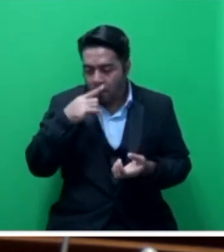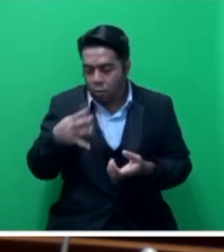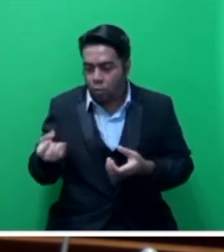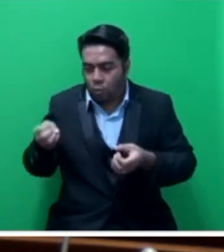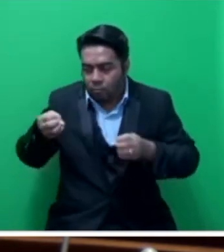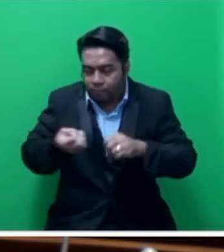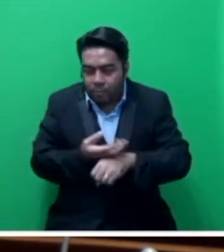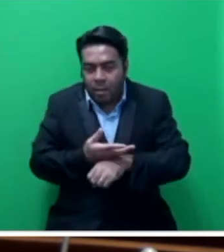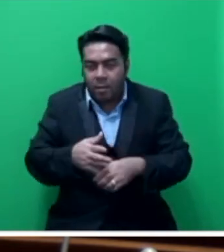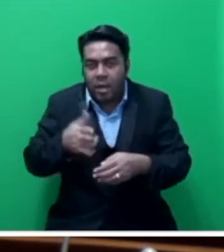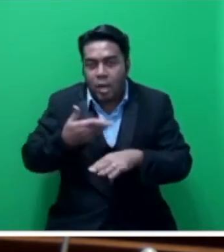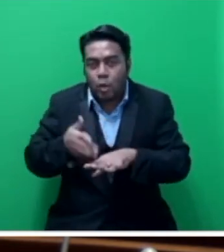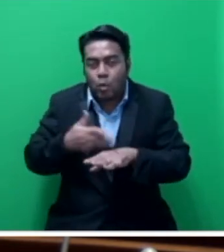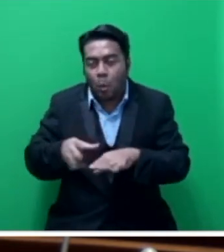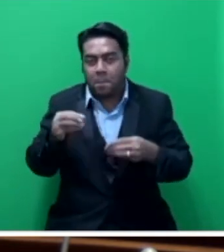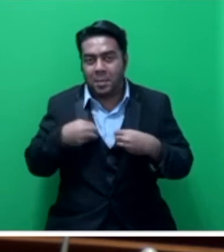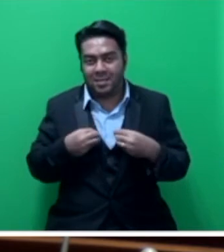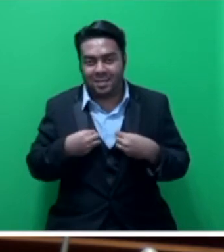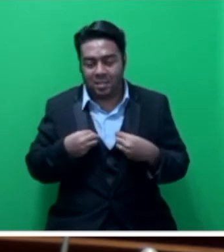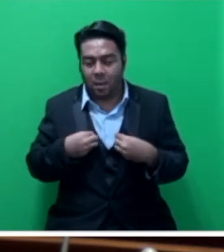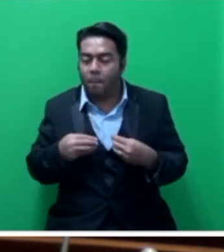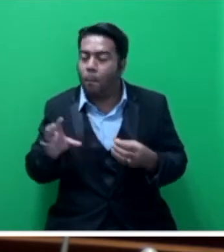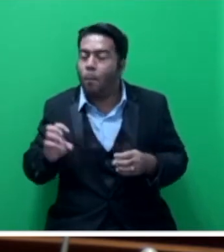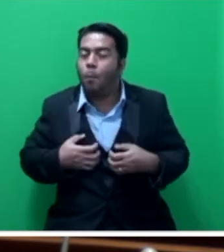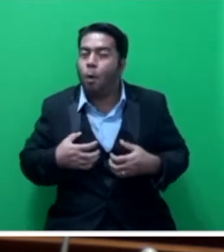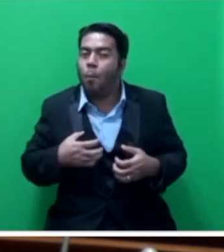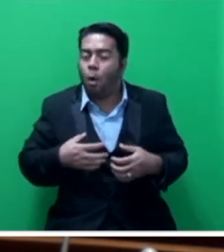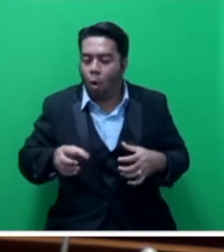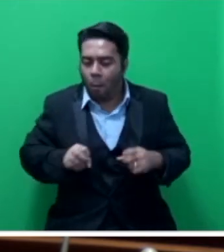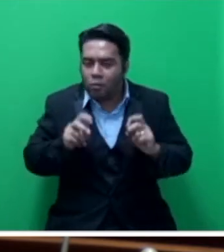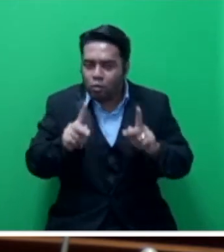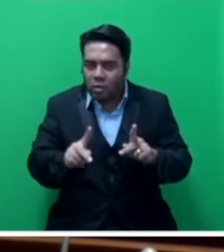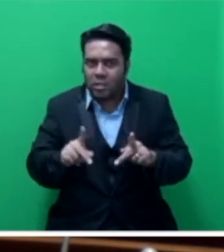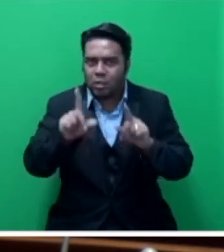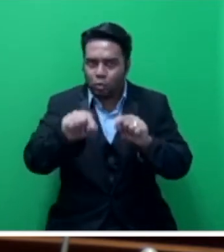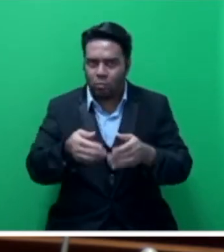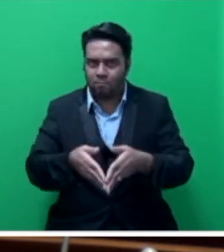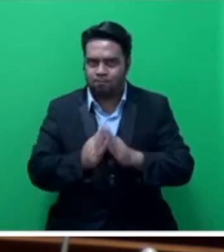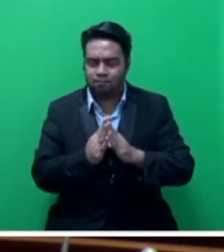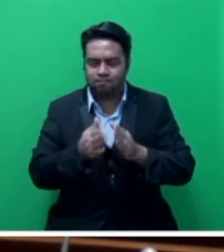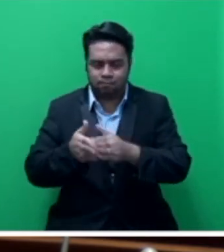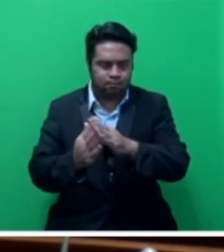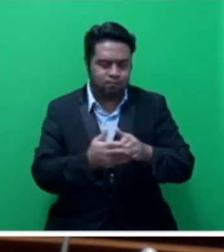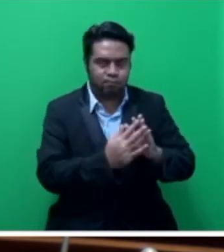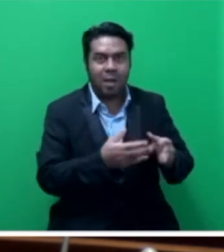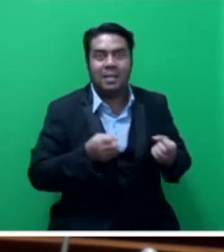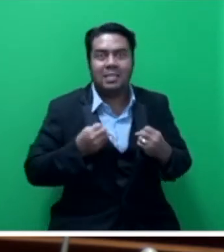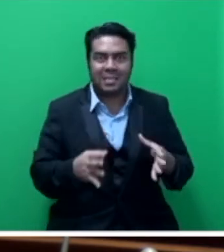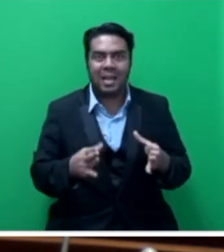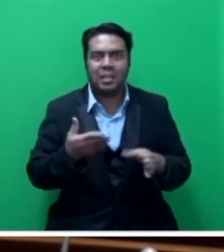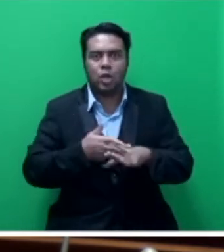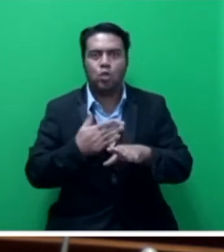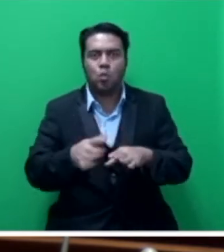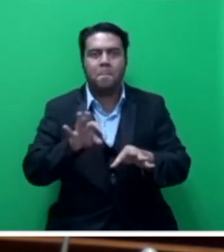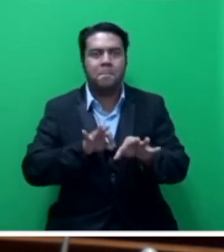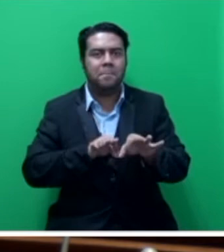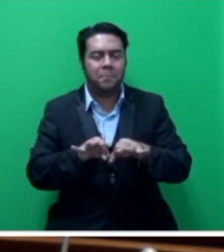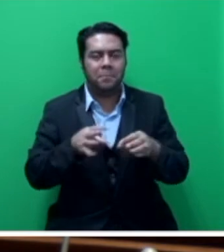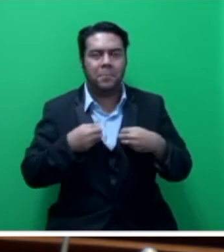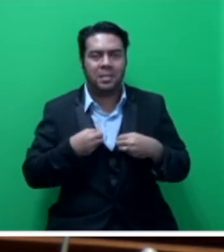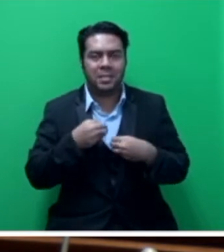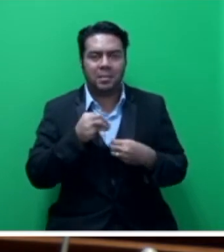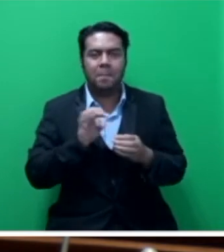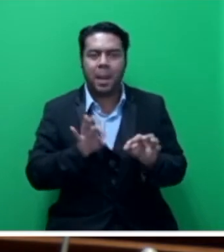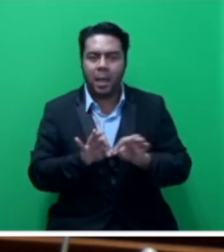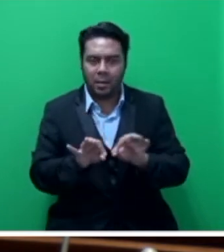business activity, more opportunities to do business. That's why we are ensuring our systems and approval processes are streamlined and overall